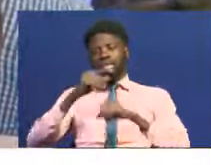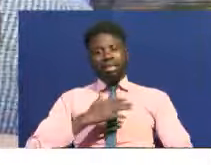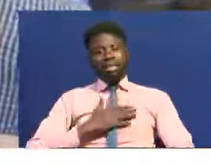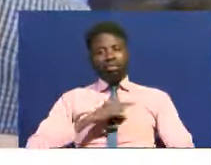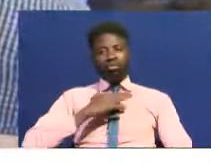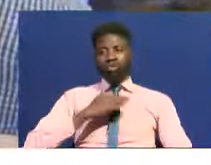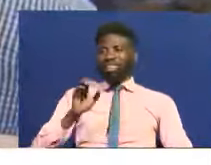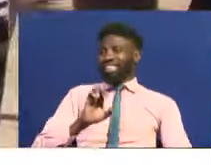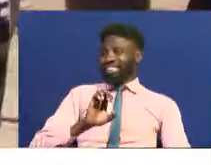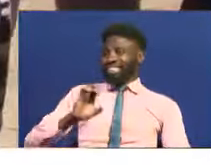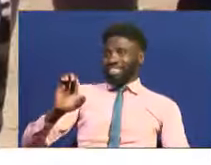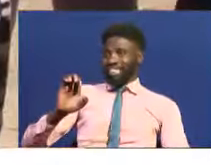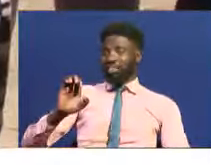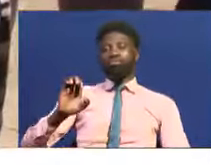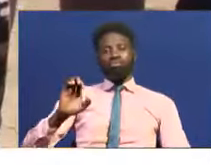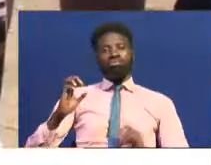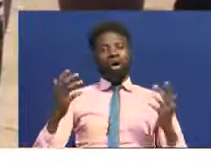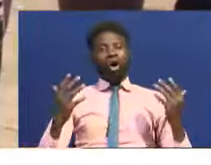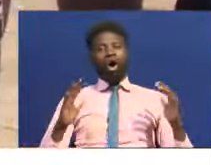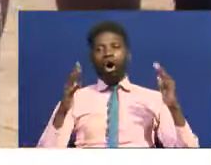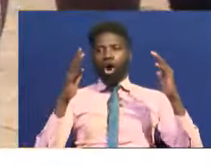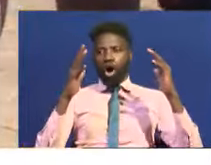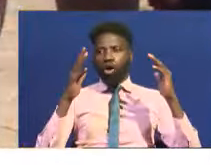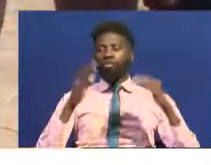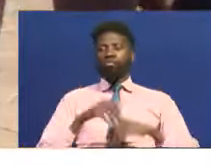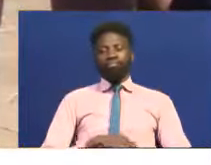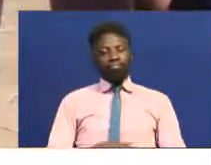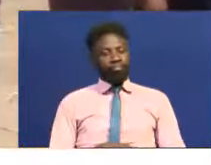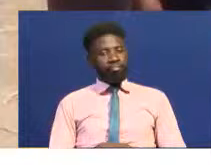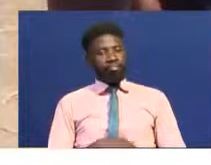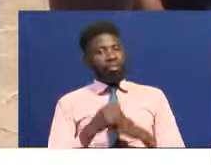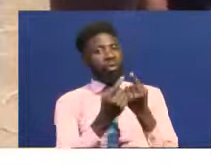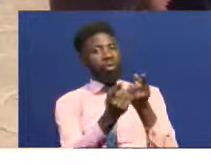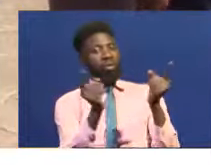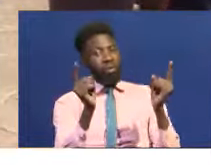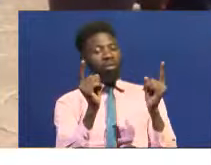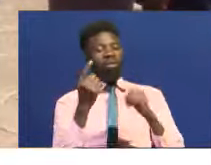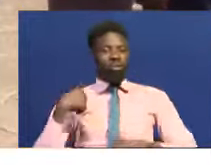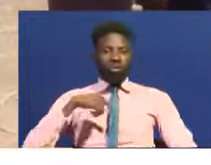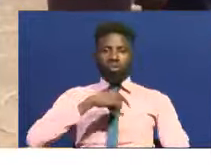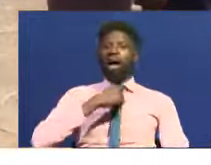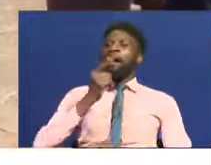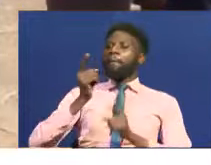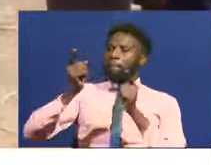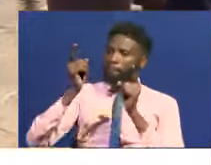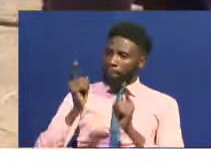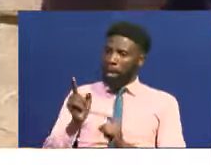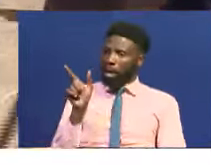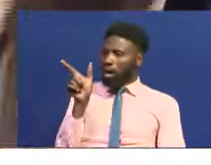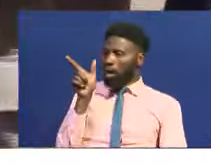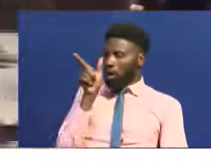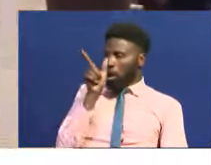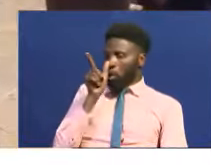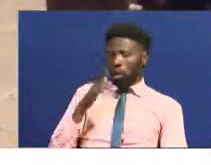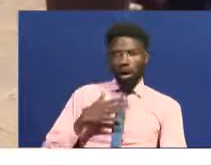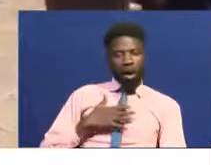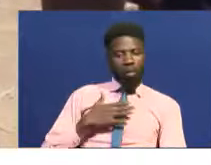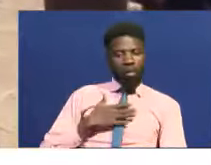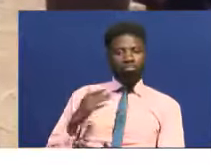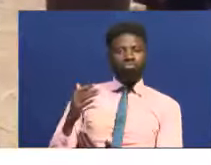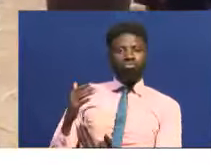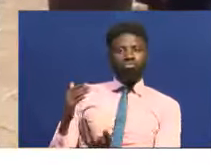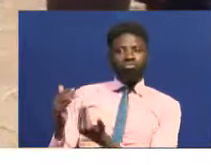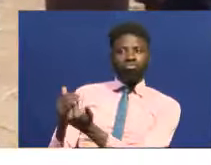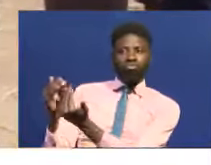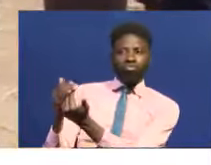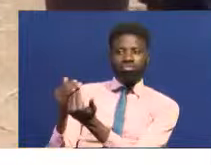East, Samburu County. We all have to preserve and conserve not only our rhinos, but all our